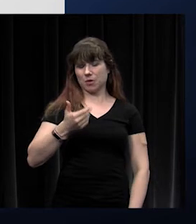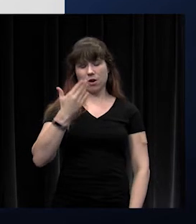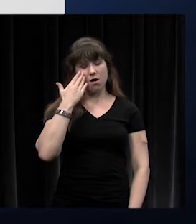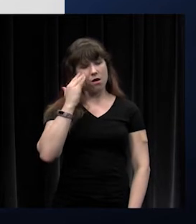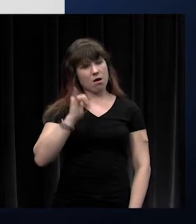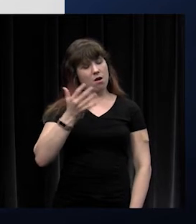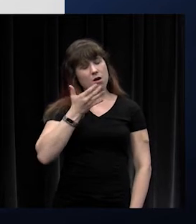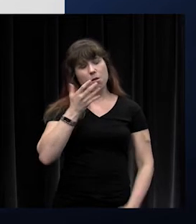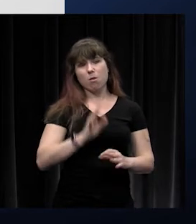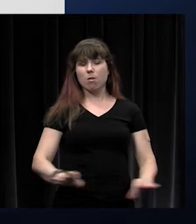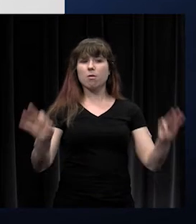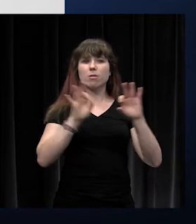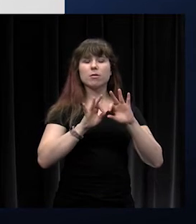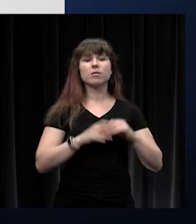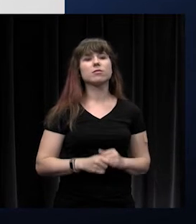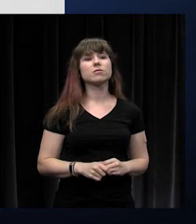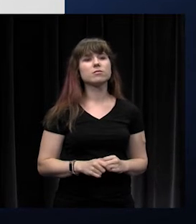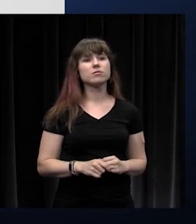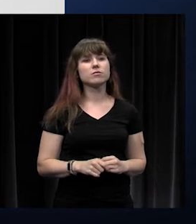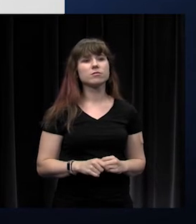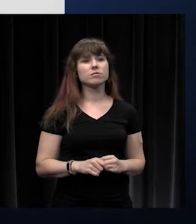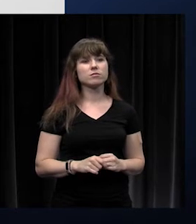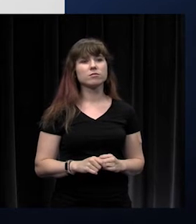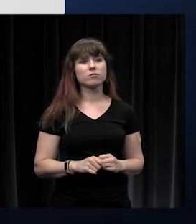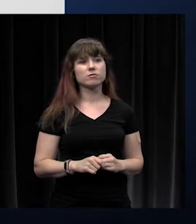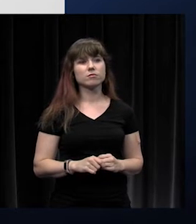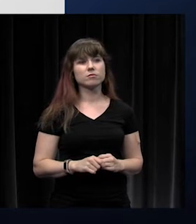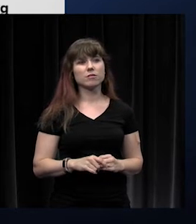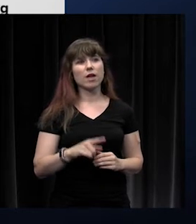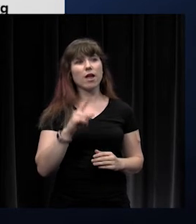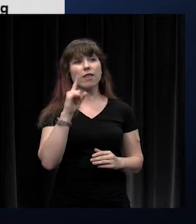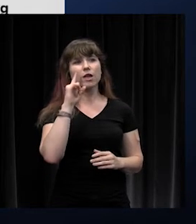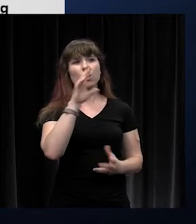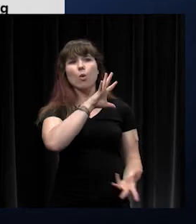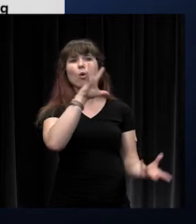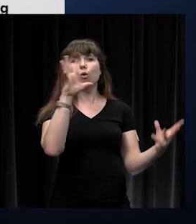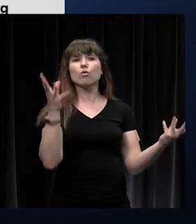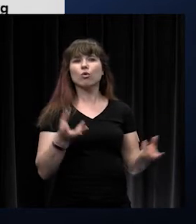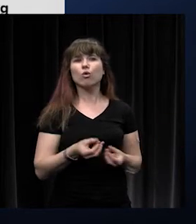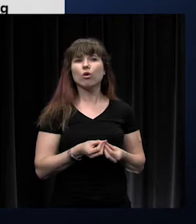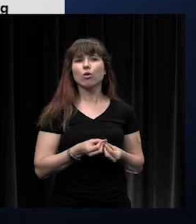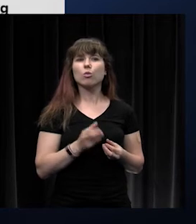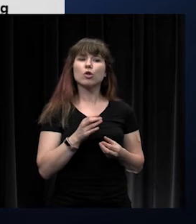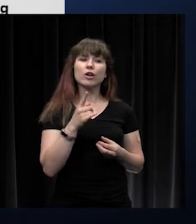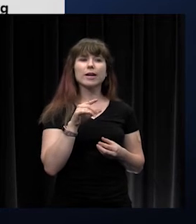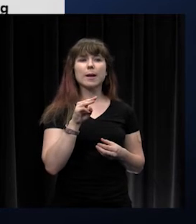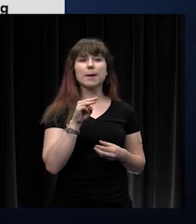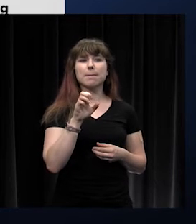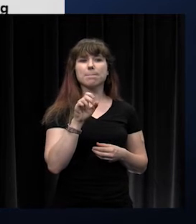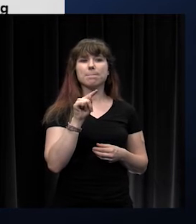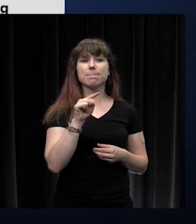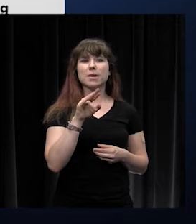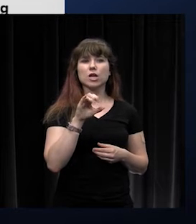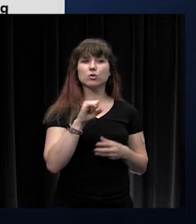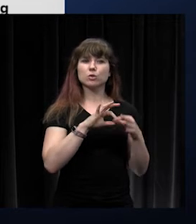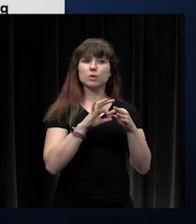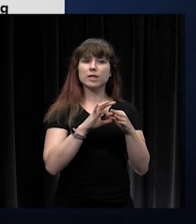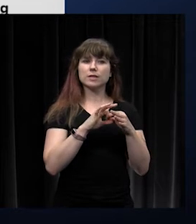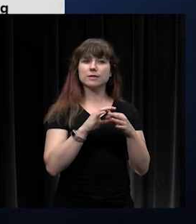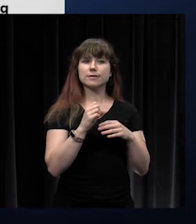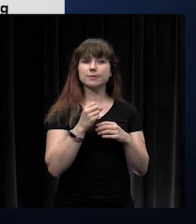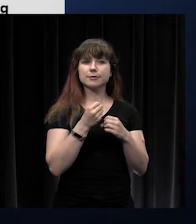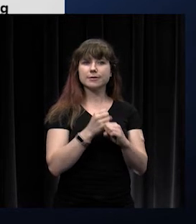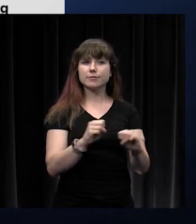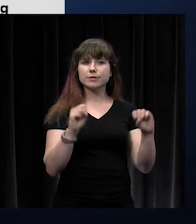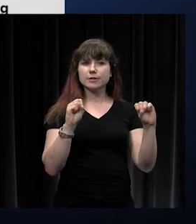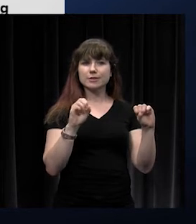important that is. In addition, I think that we're all constantly looking at some metrics related to safety, and you can see